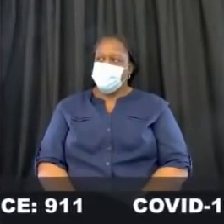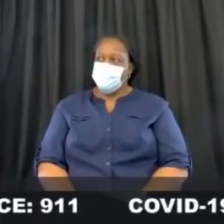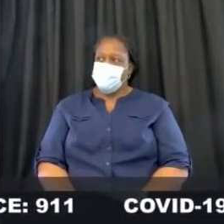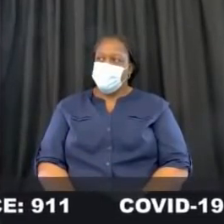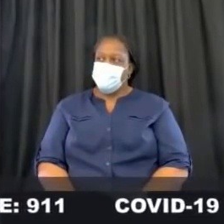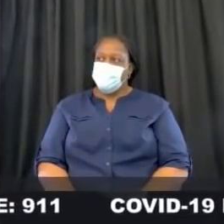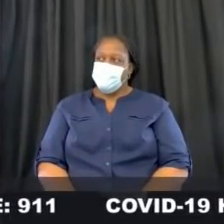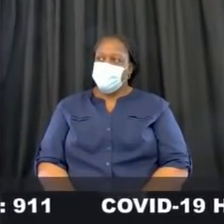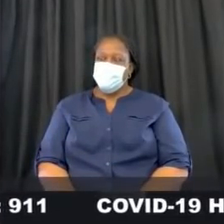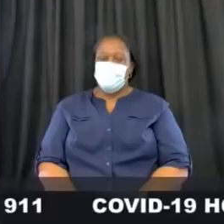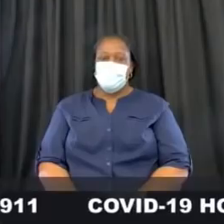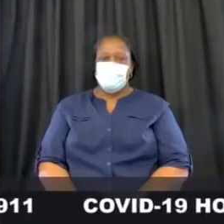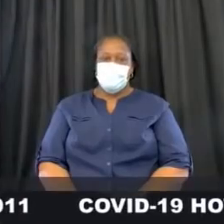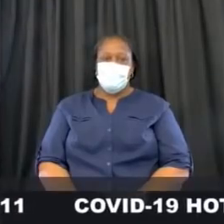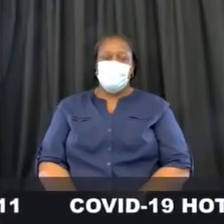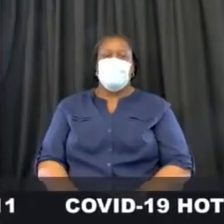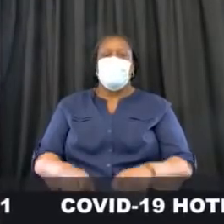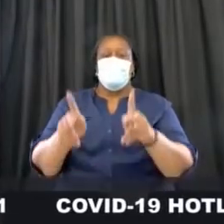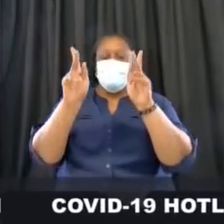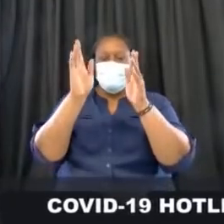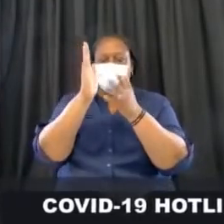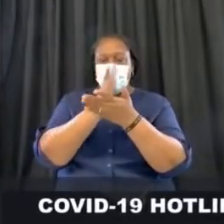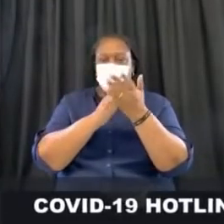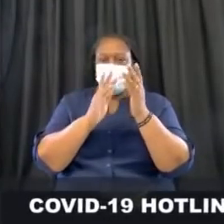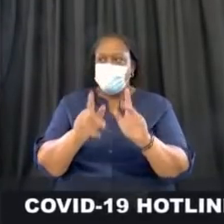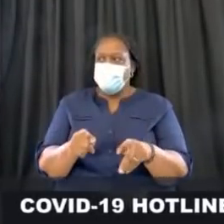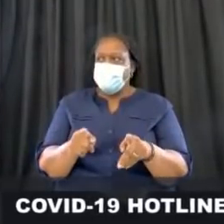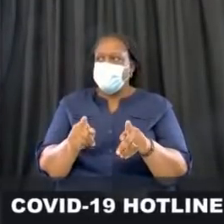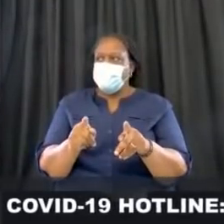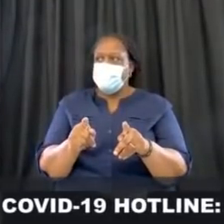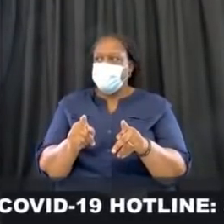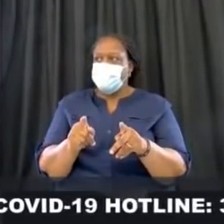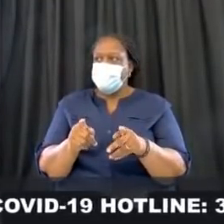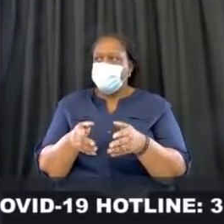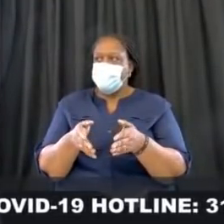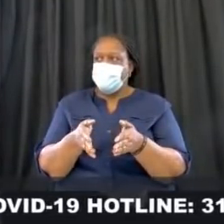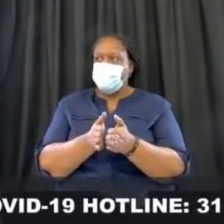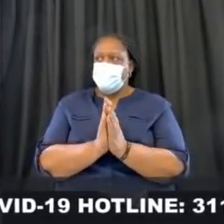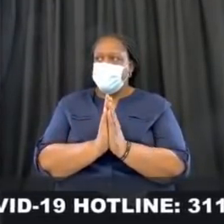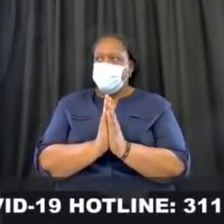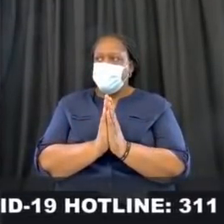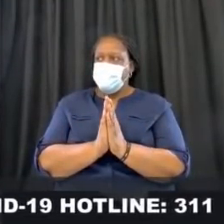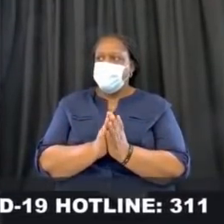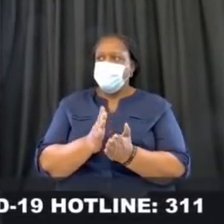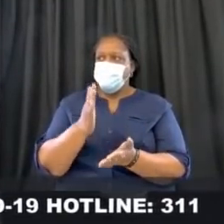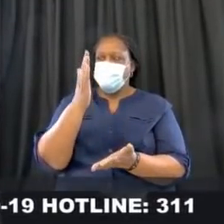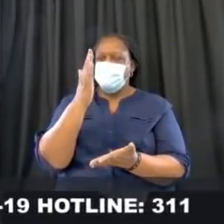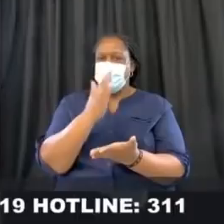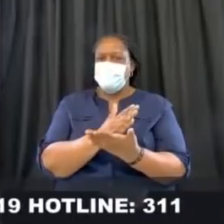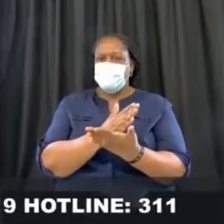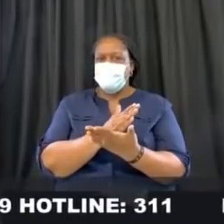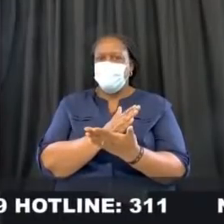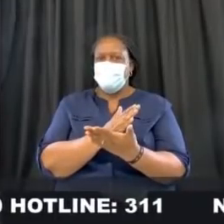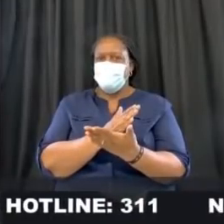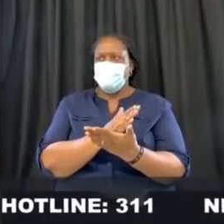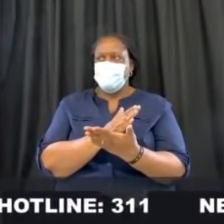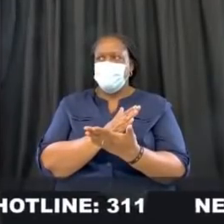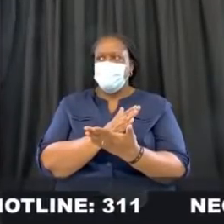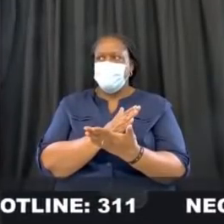your name being directly called, of asking to stop the count by a former